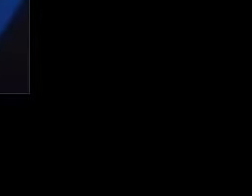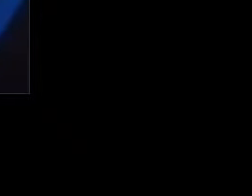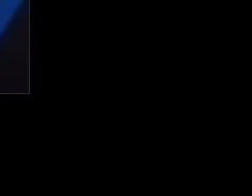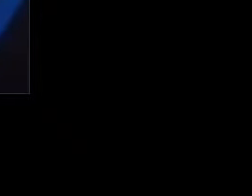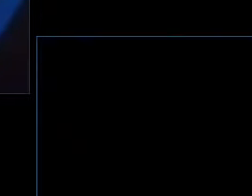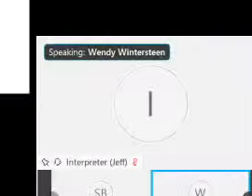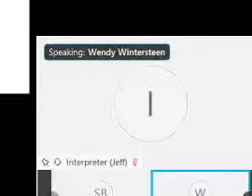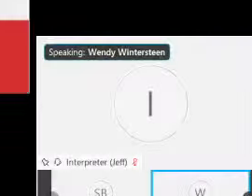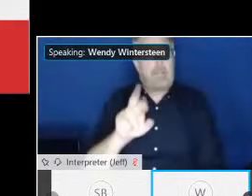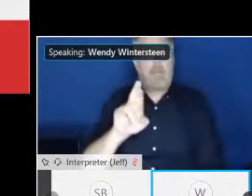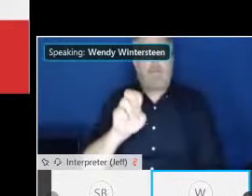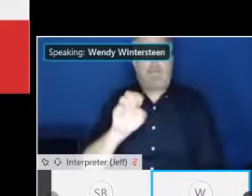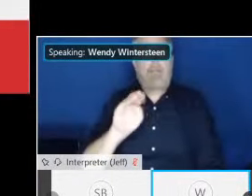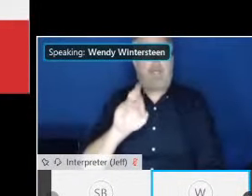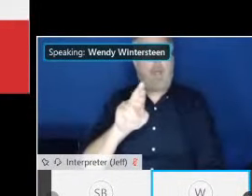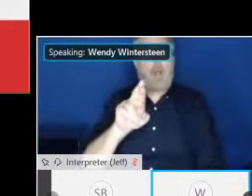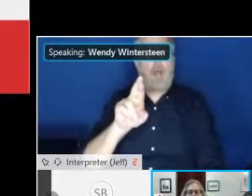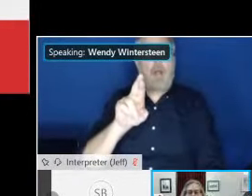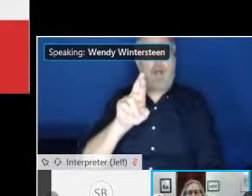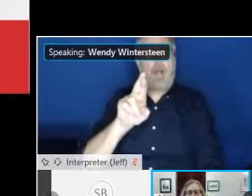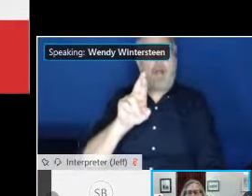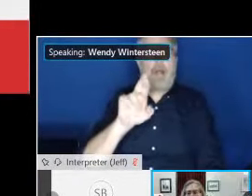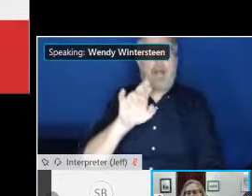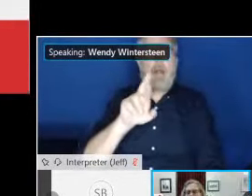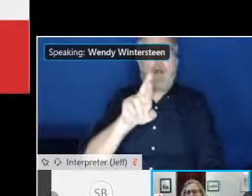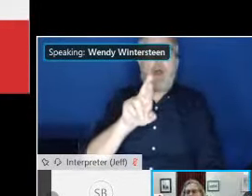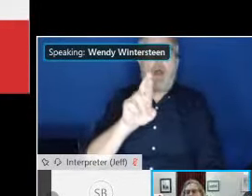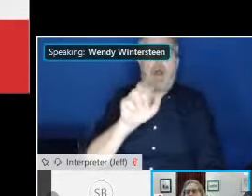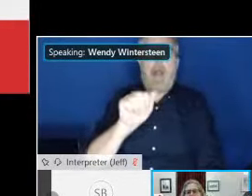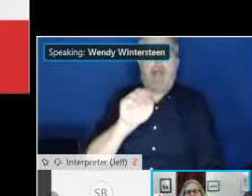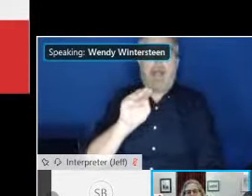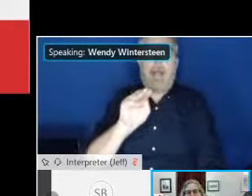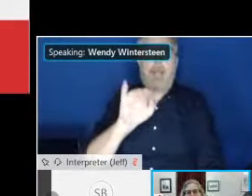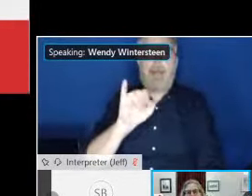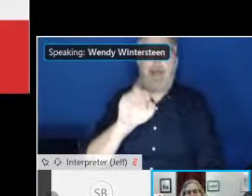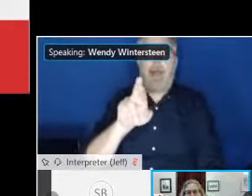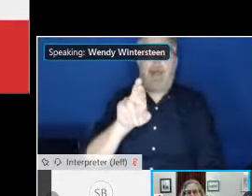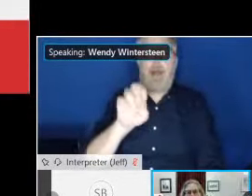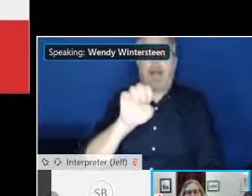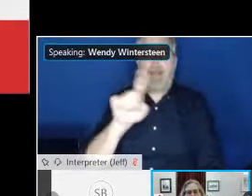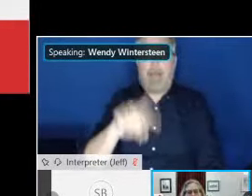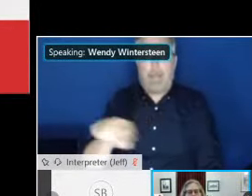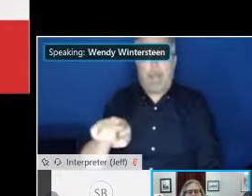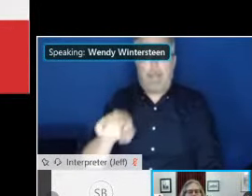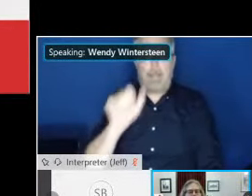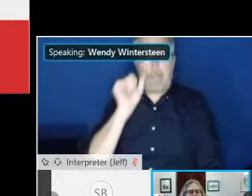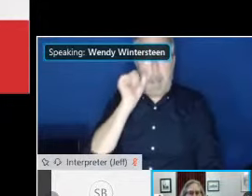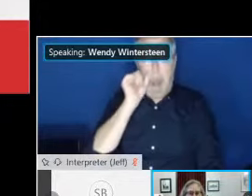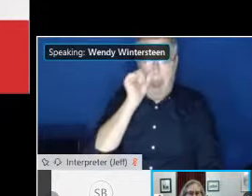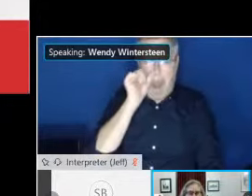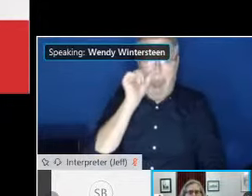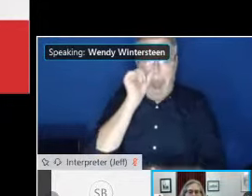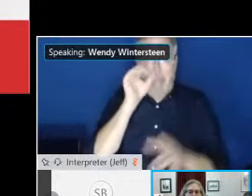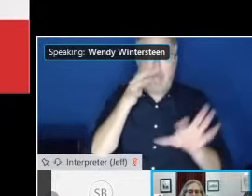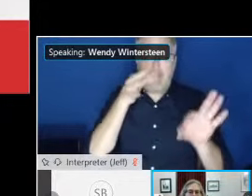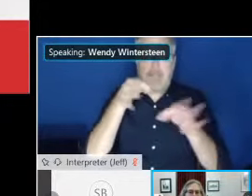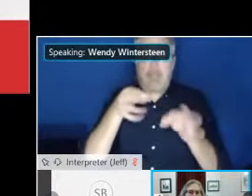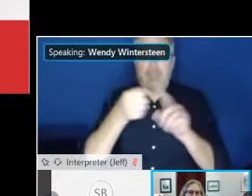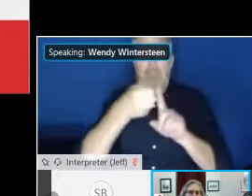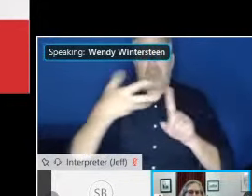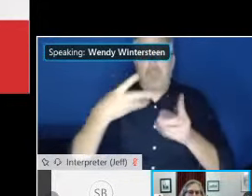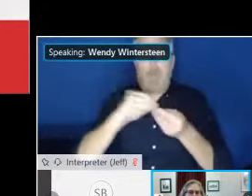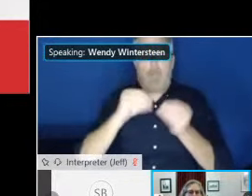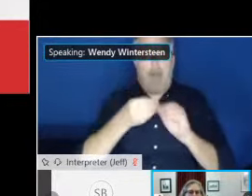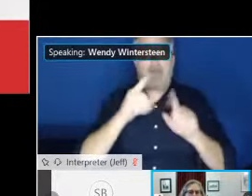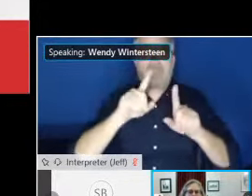Alex Ramirez to offer some additional explanation and context for our test results, testing